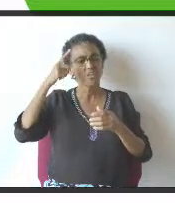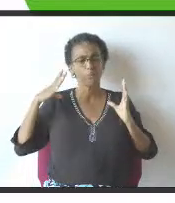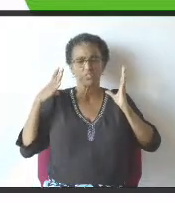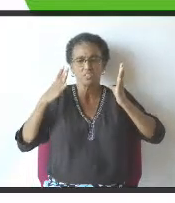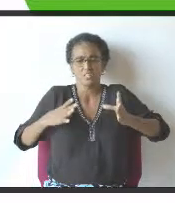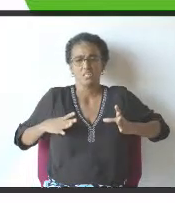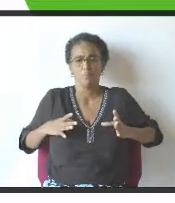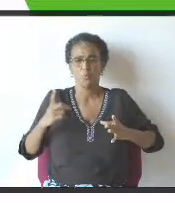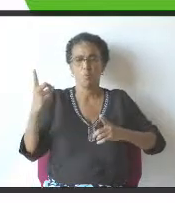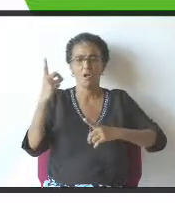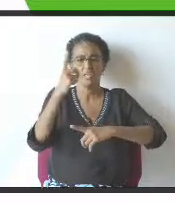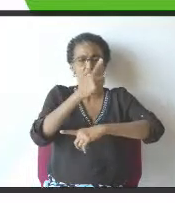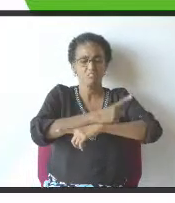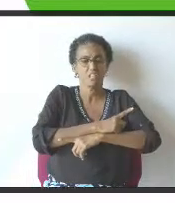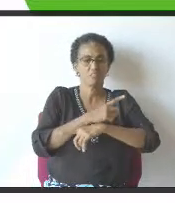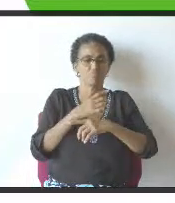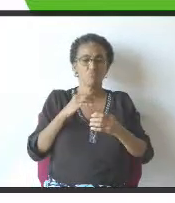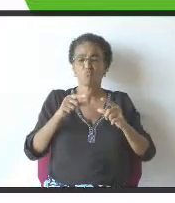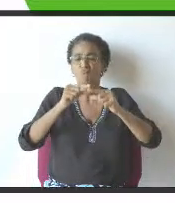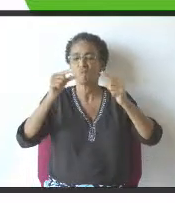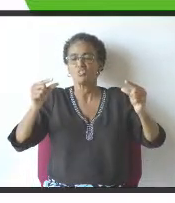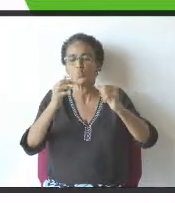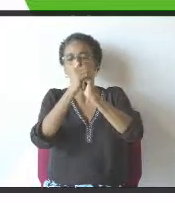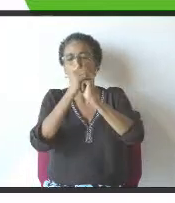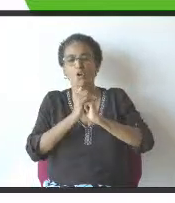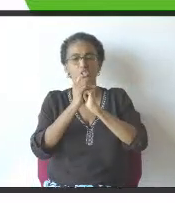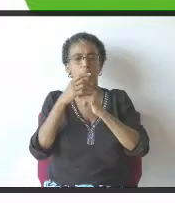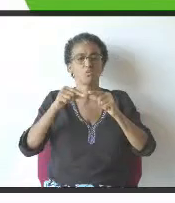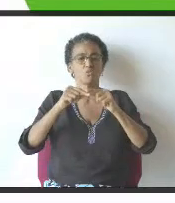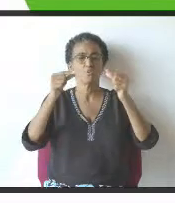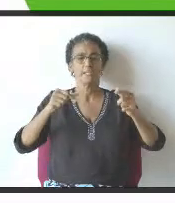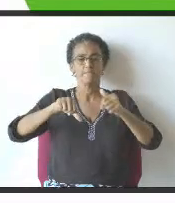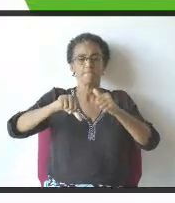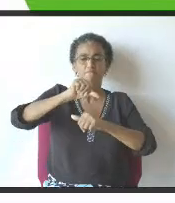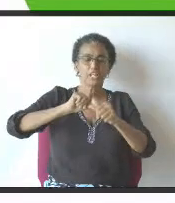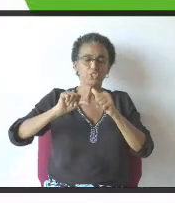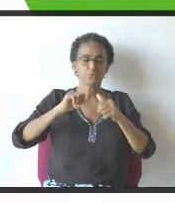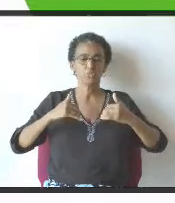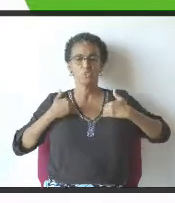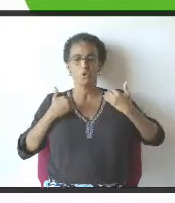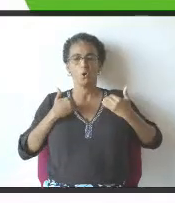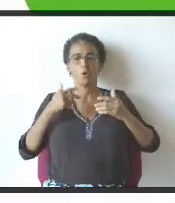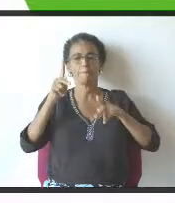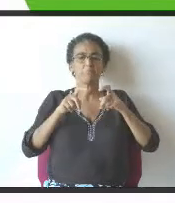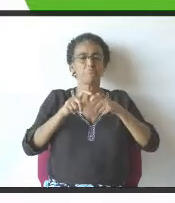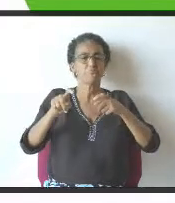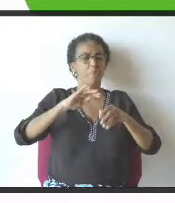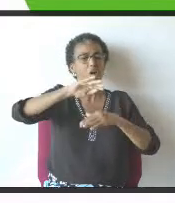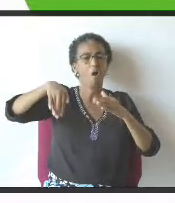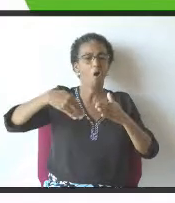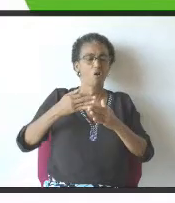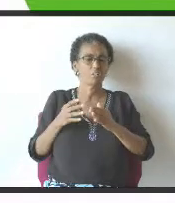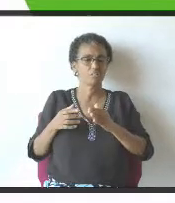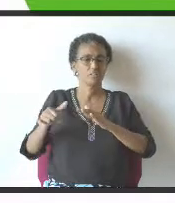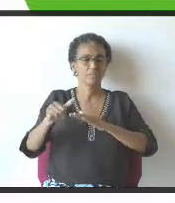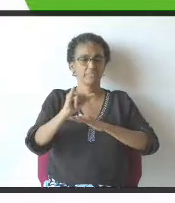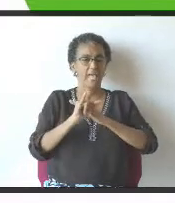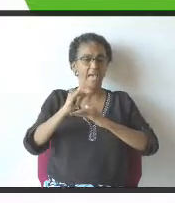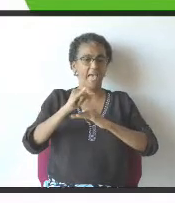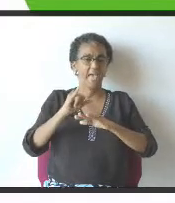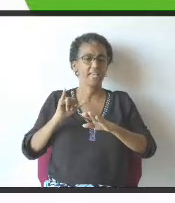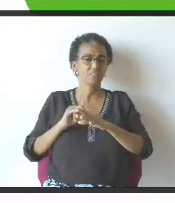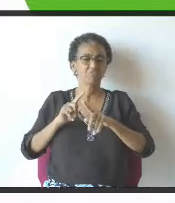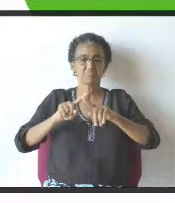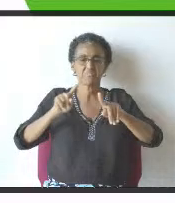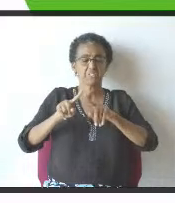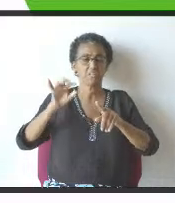like a one-day camp. It's great worship, great fellowship, young people from all over the island coming together, dynamic, life-changing